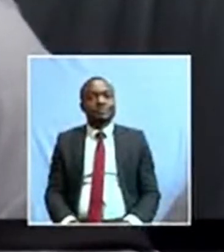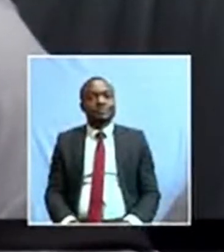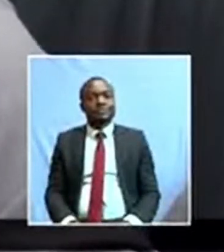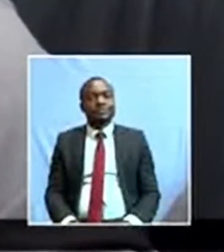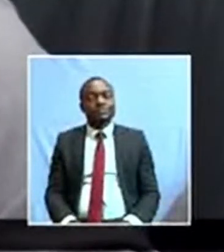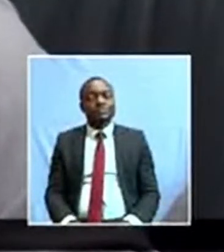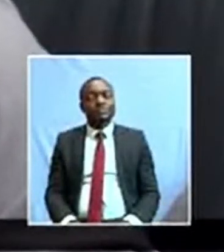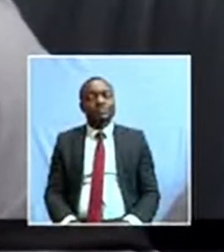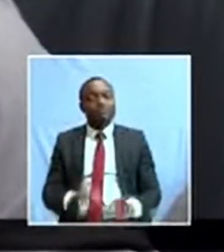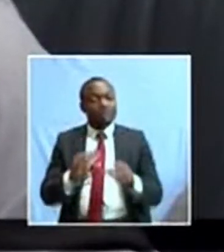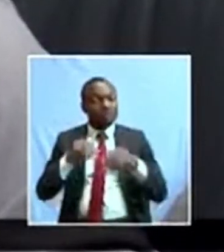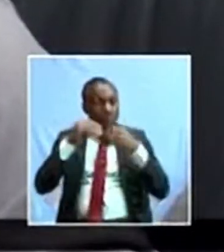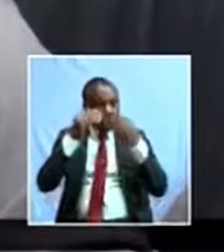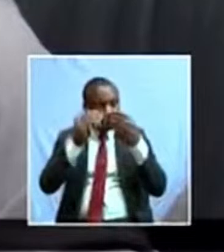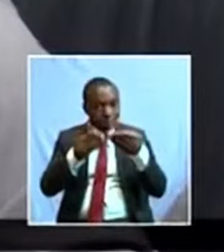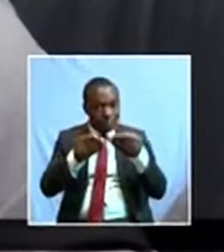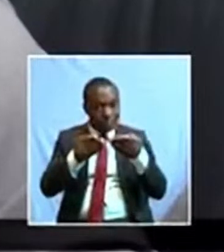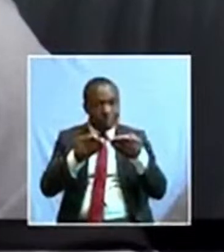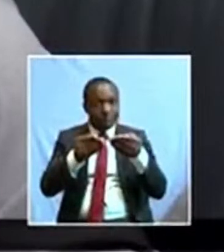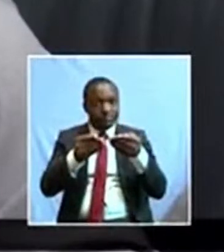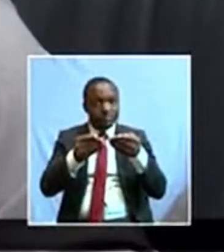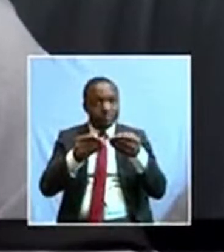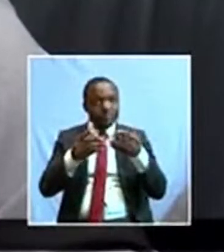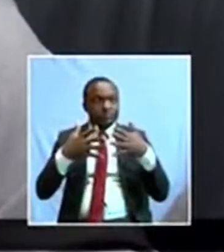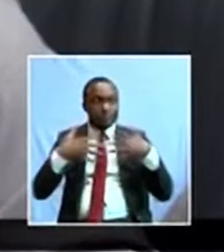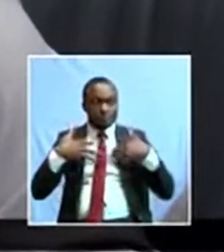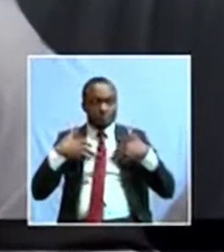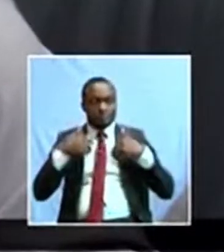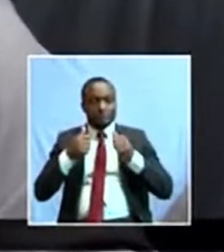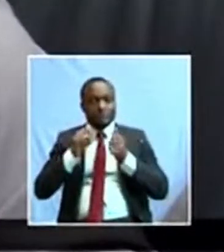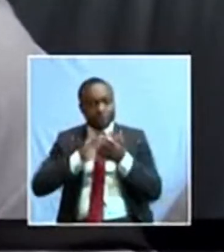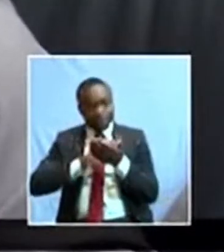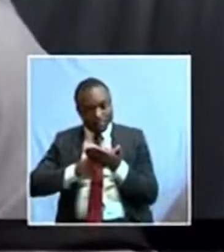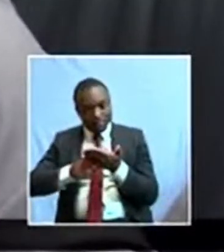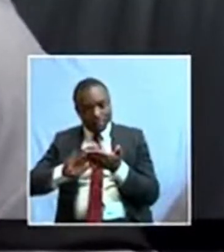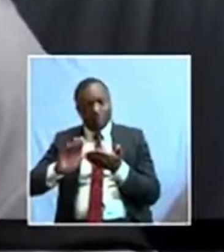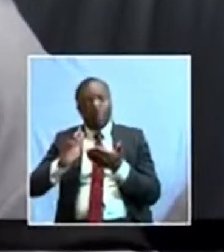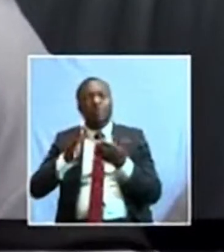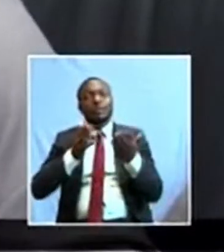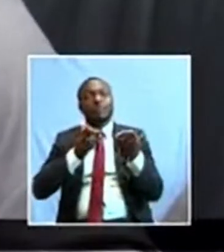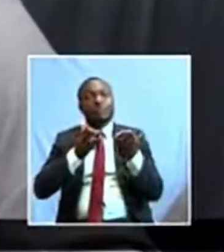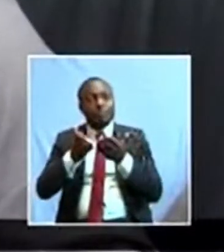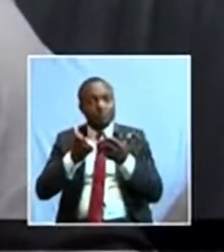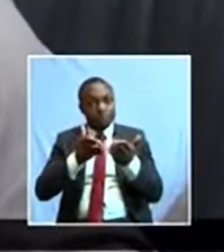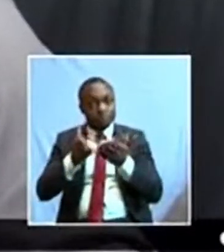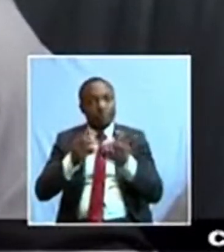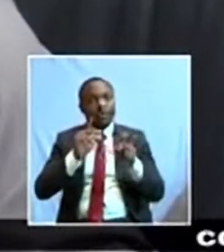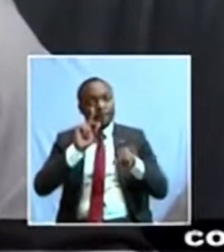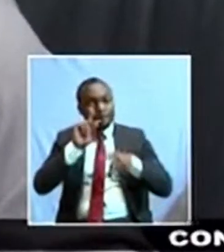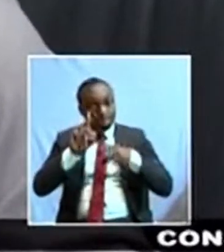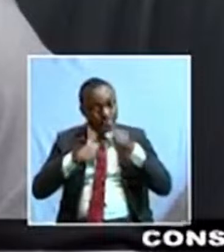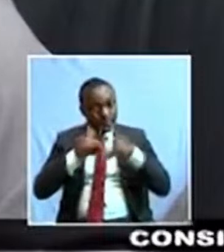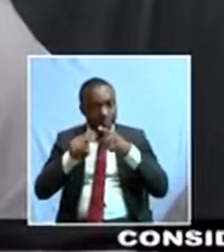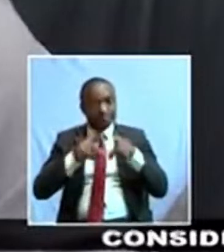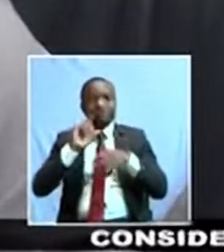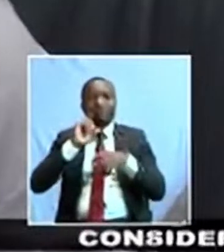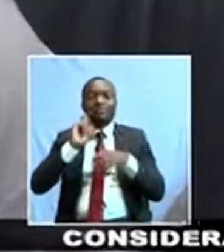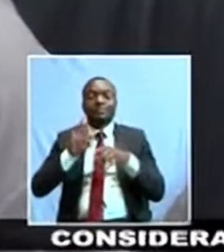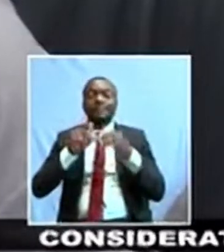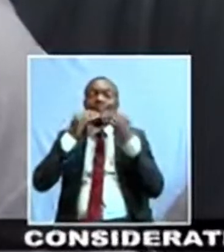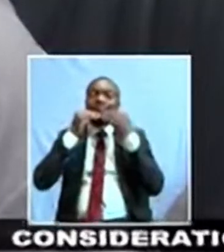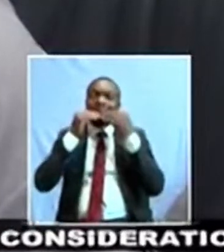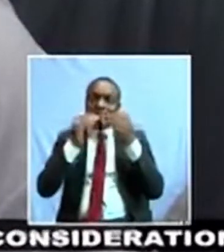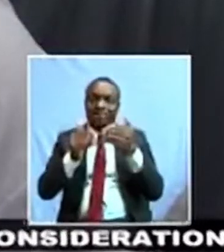To provide the necessary health and sanitation services so that the people should